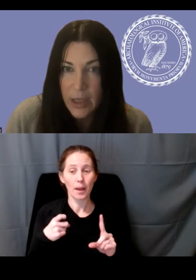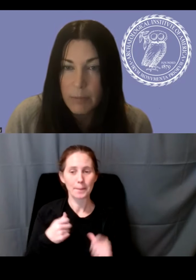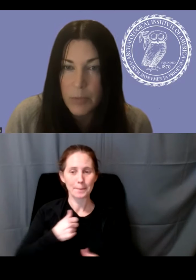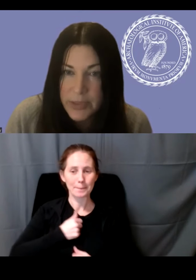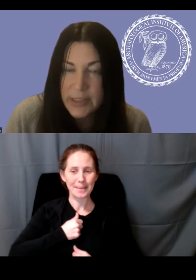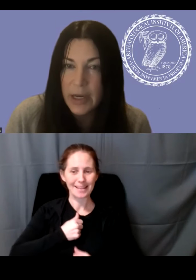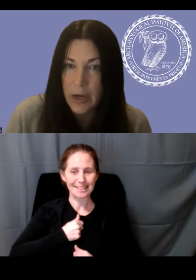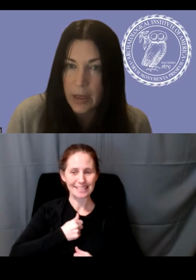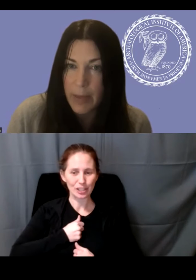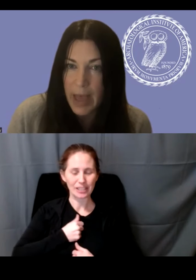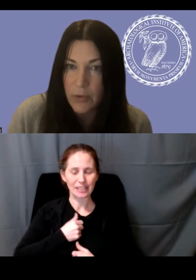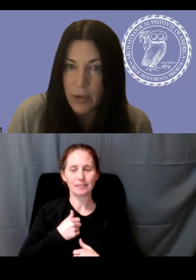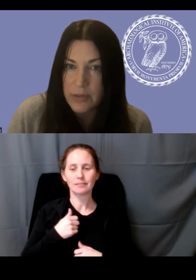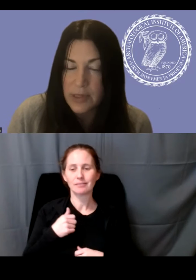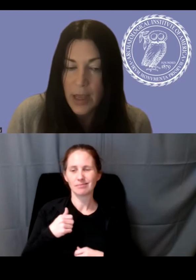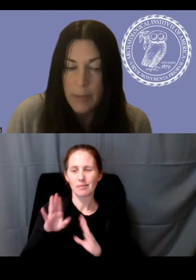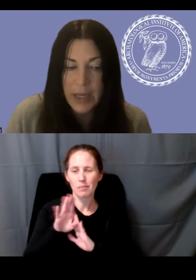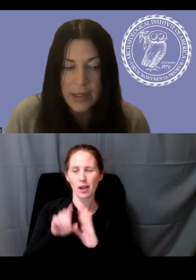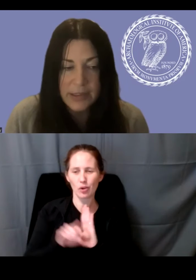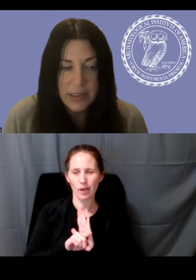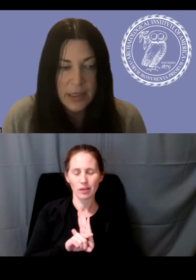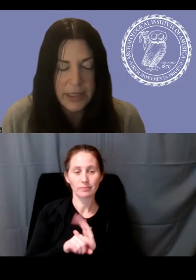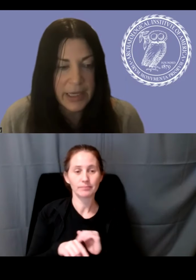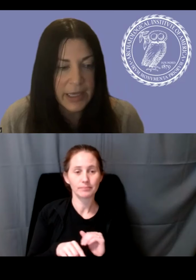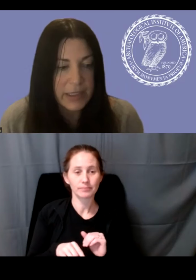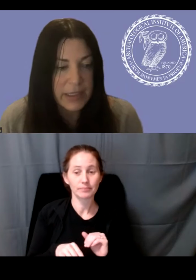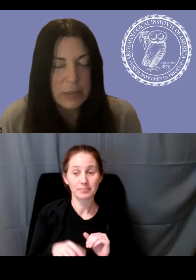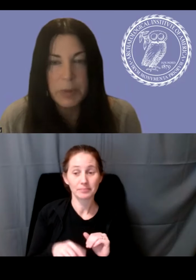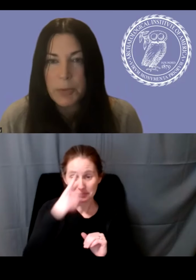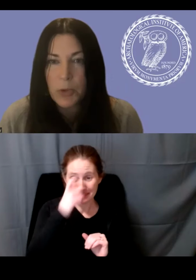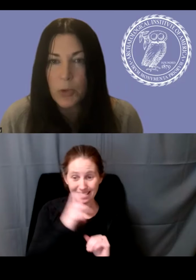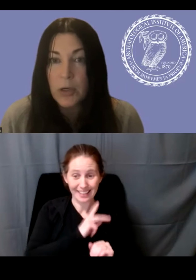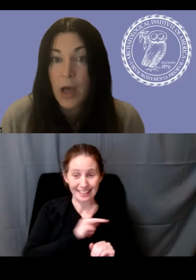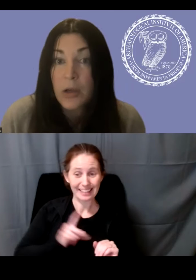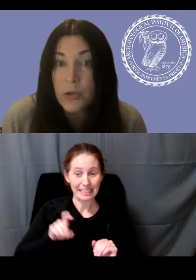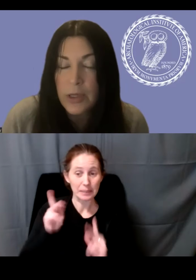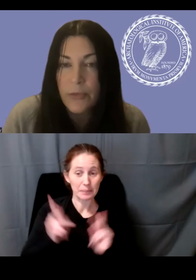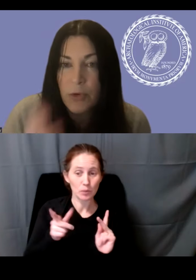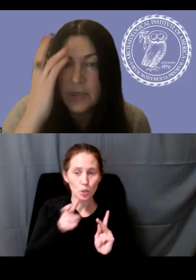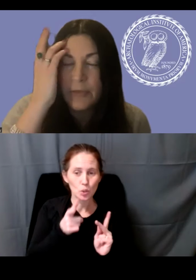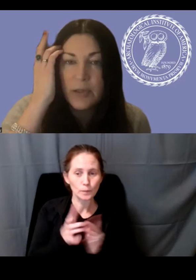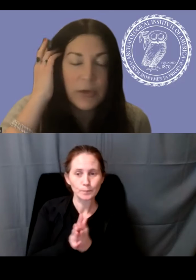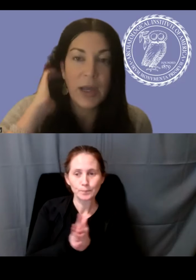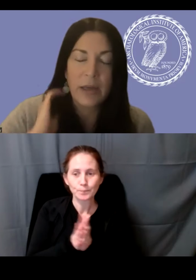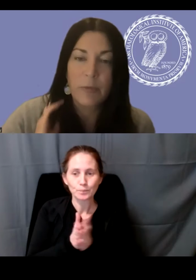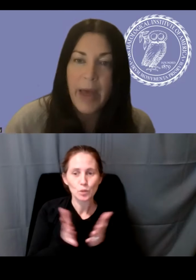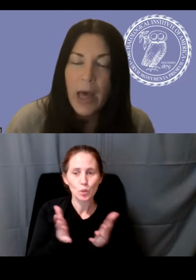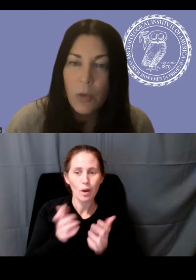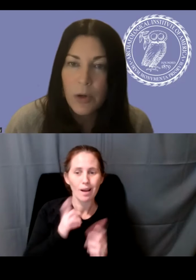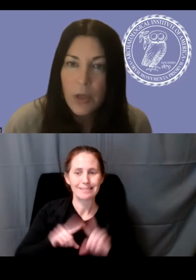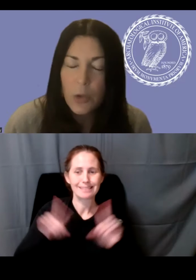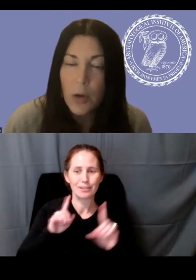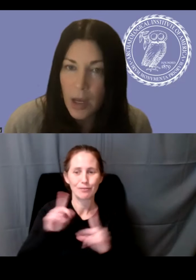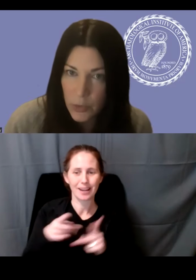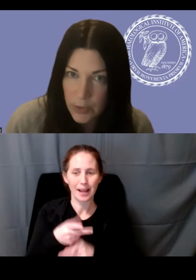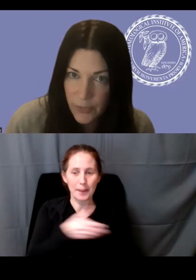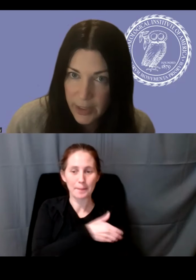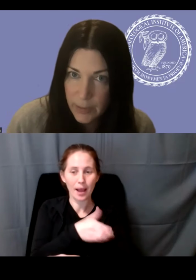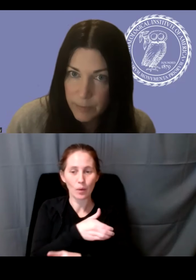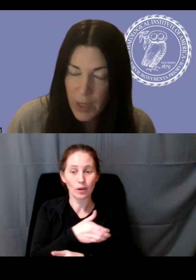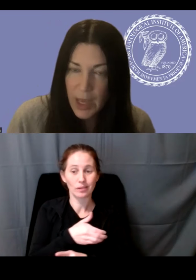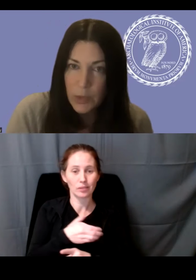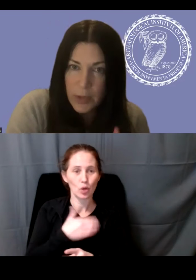military, mercenary backgrounds, because the king needs people who are hungry for a different kind of power, who are hungry